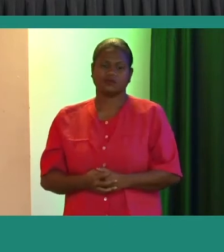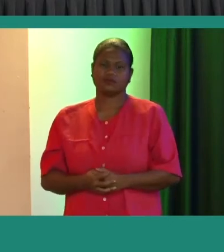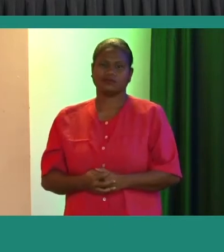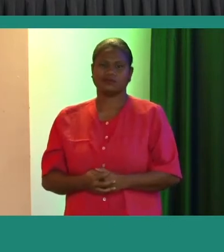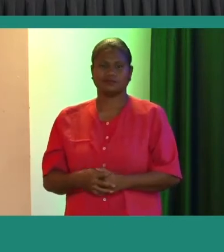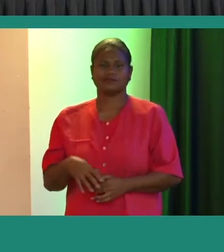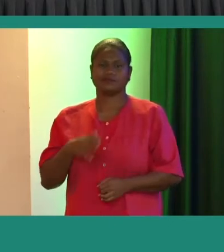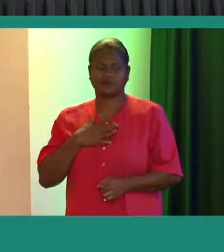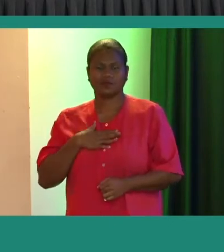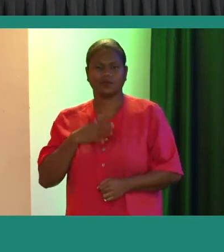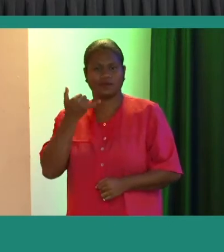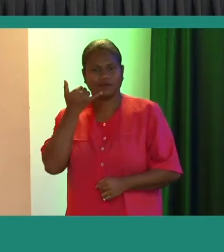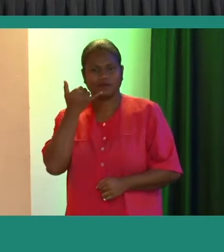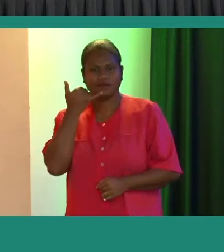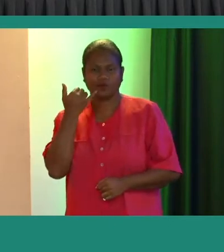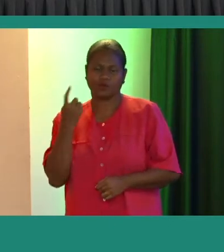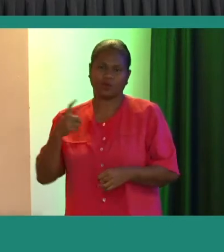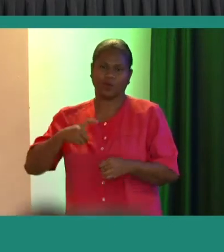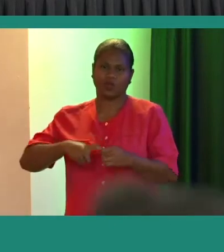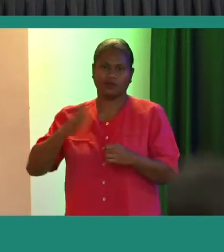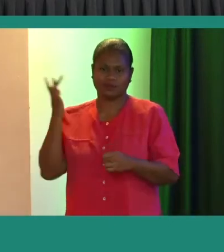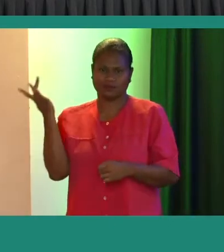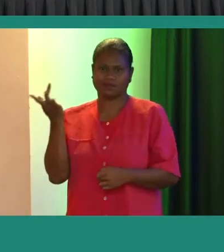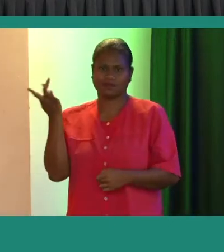connect. But anyway,